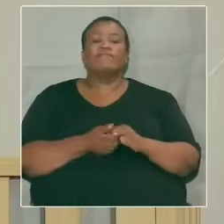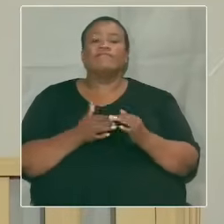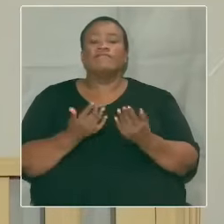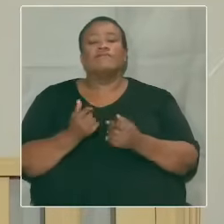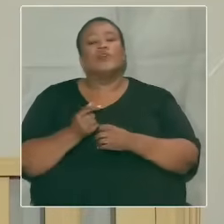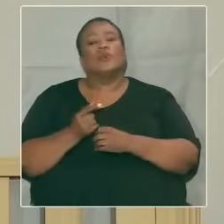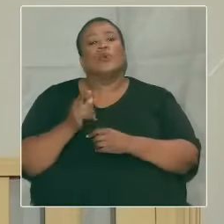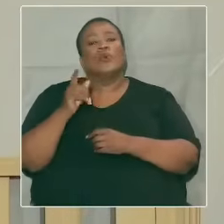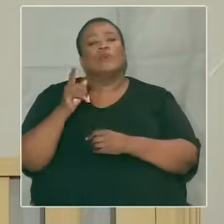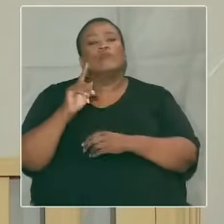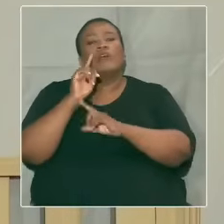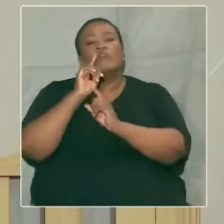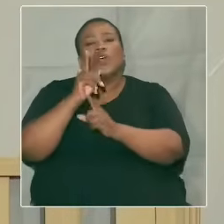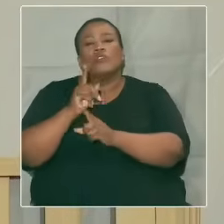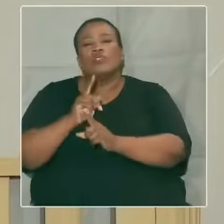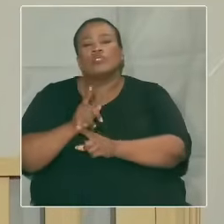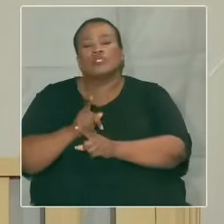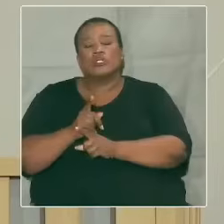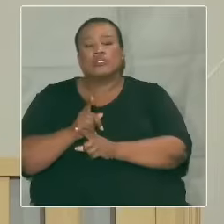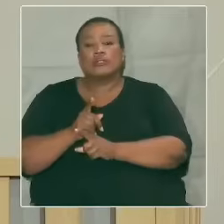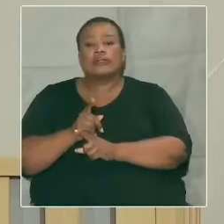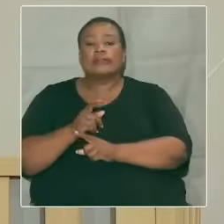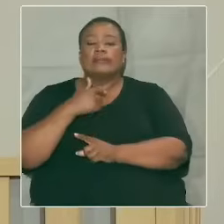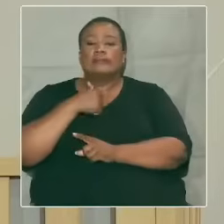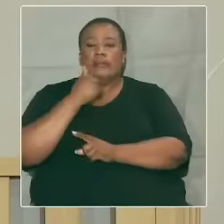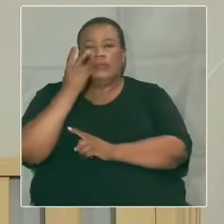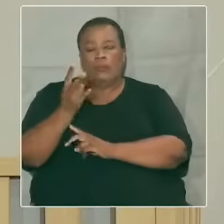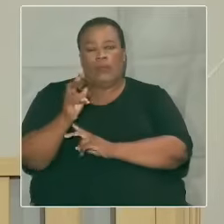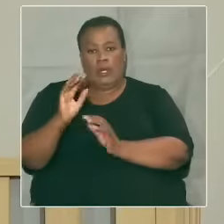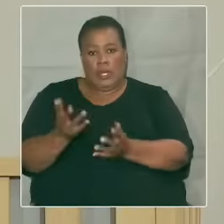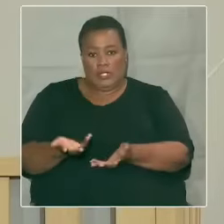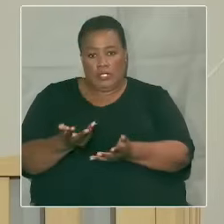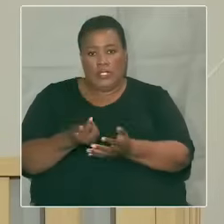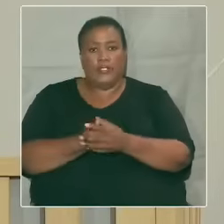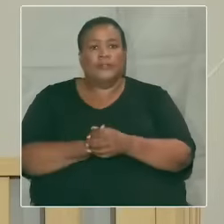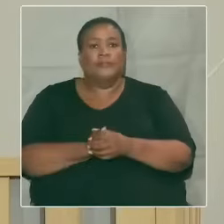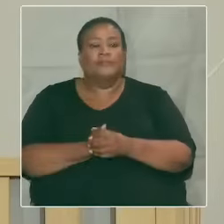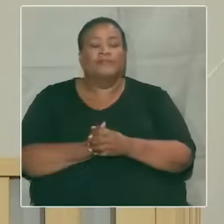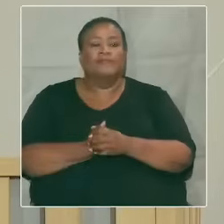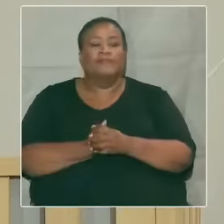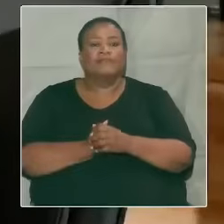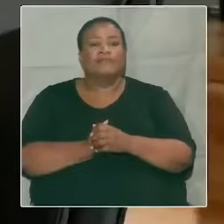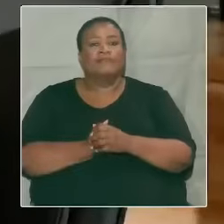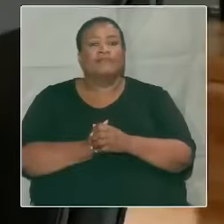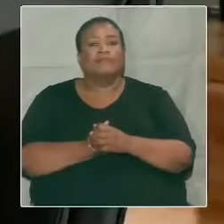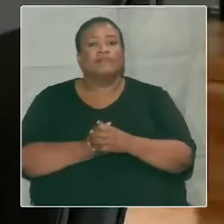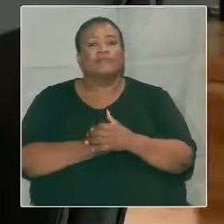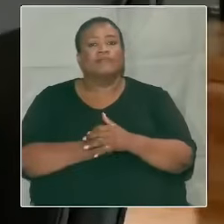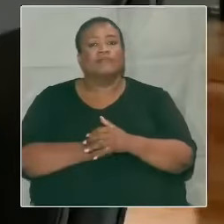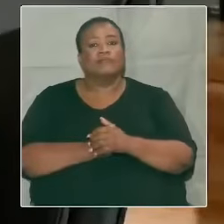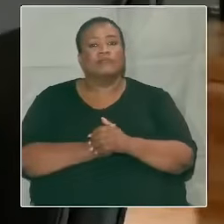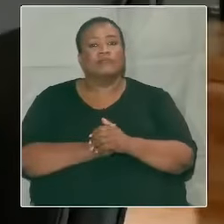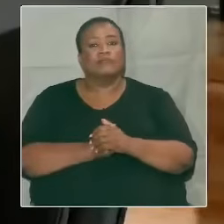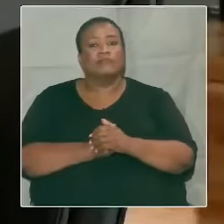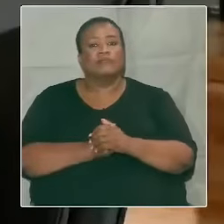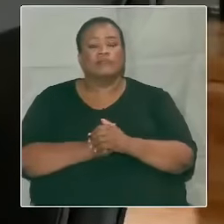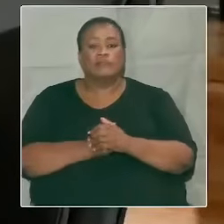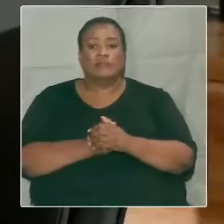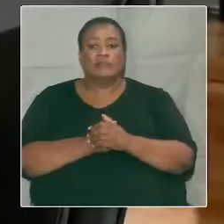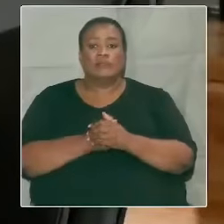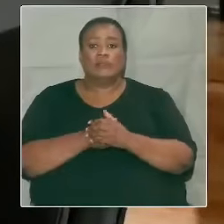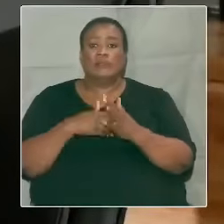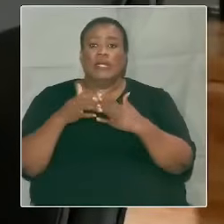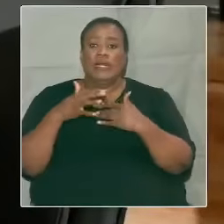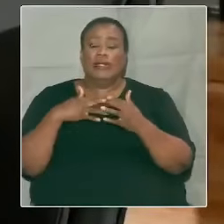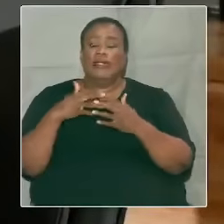Directions, according to me, it is any directives you